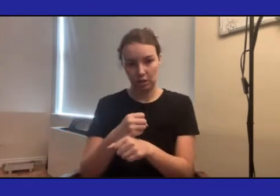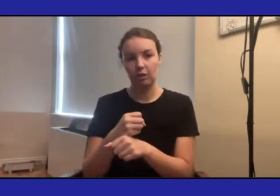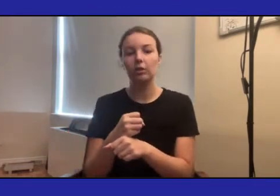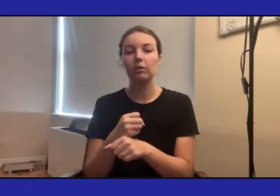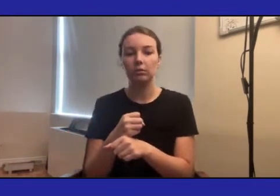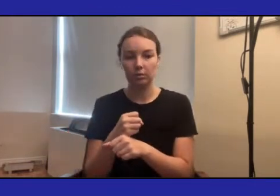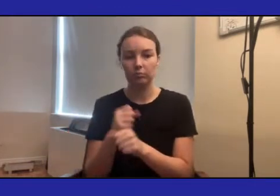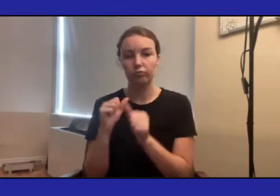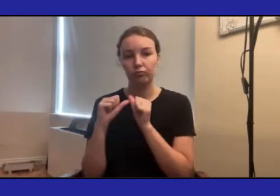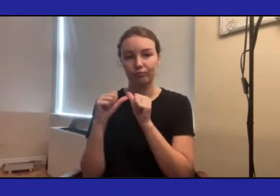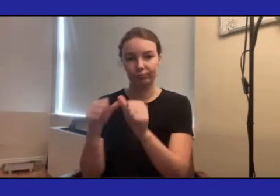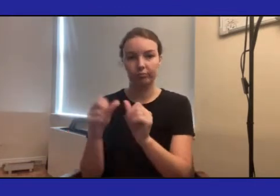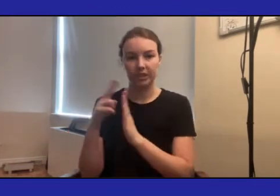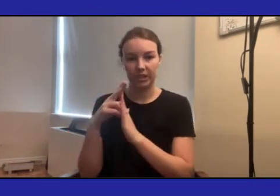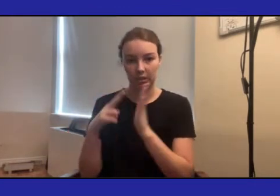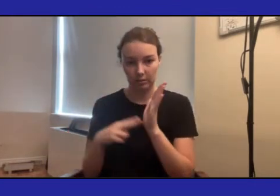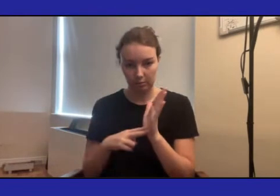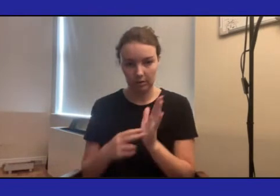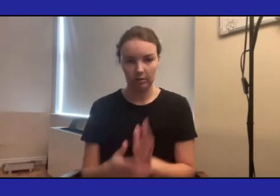for convenience.